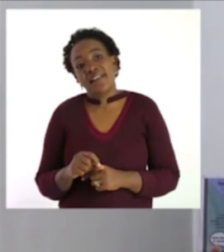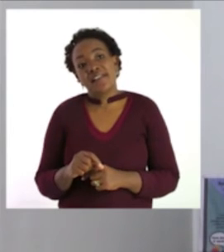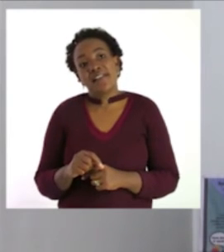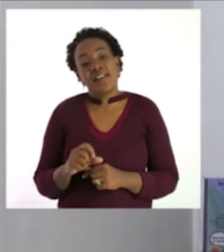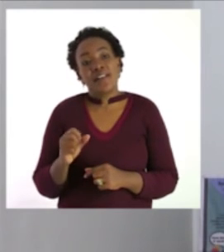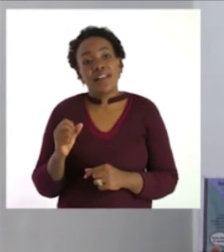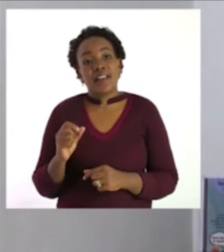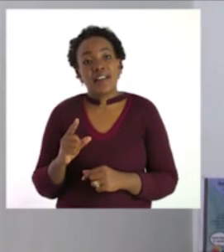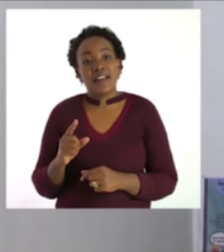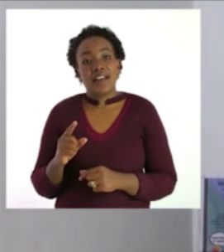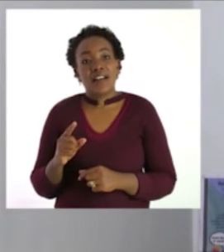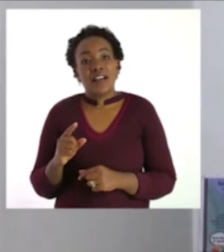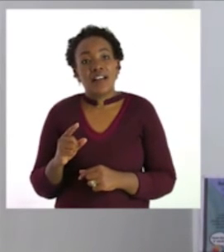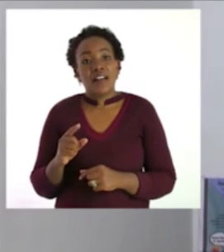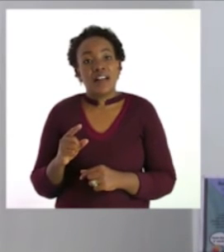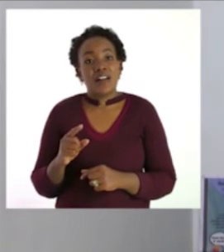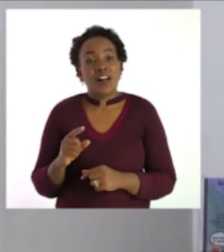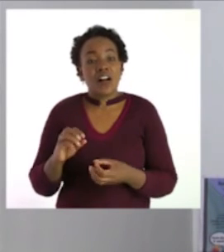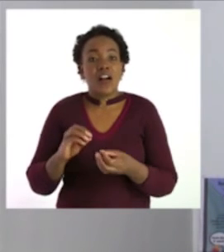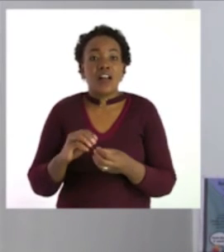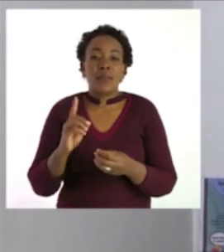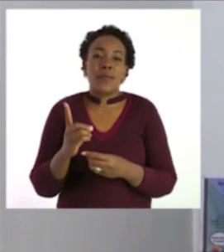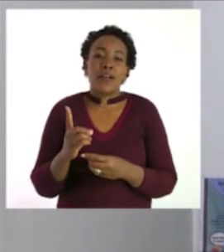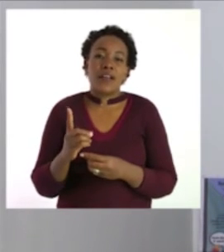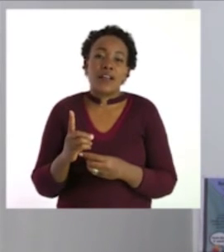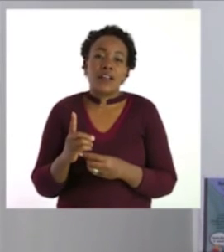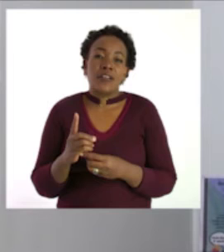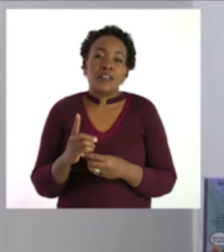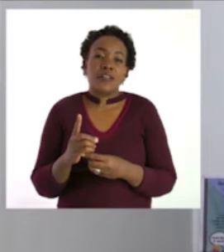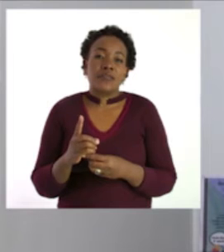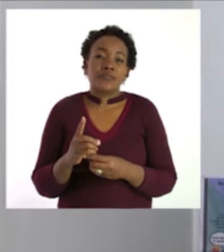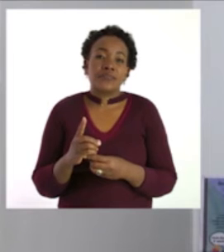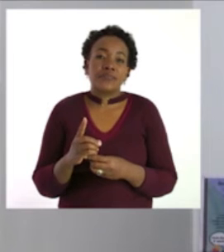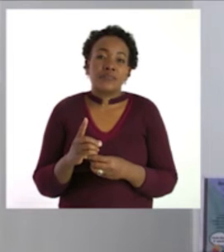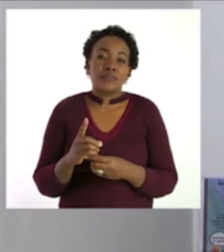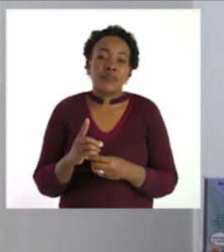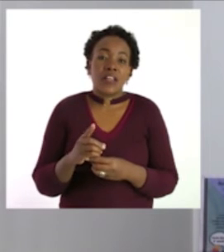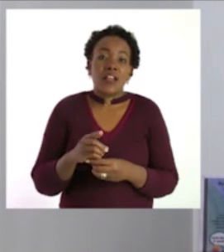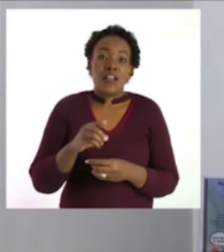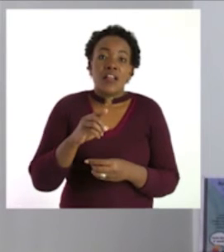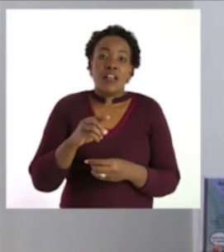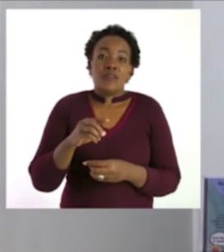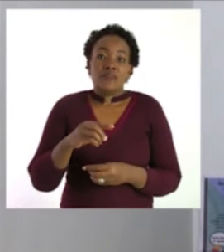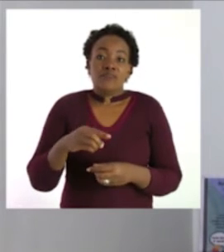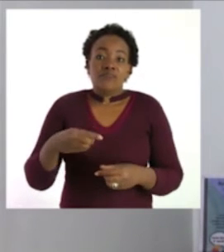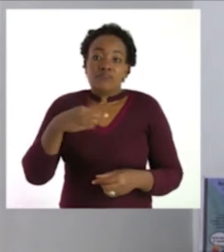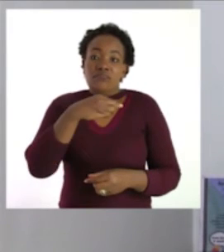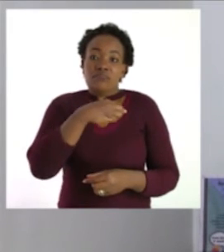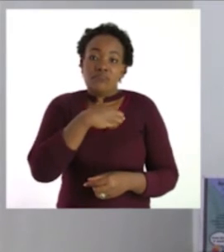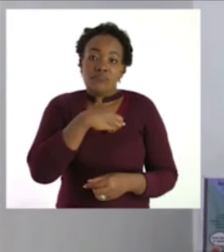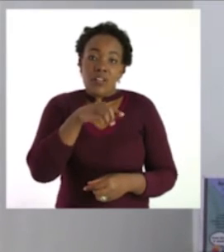Okay. Let's do number 1. Hair pencils. I want you to correct in